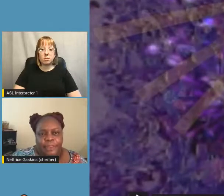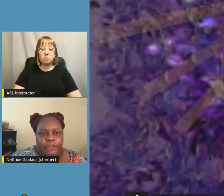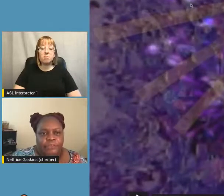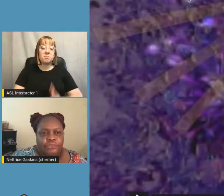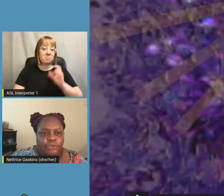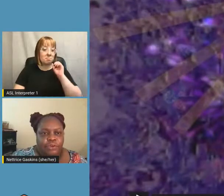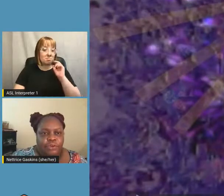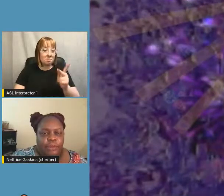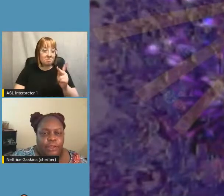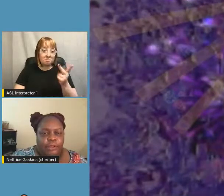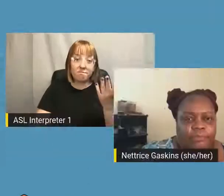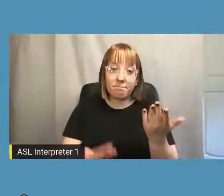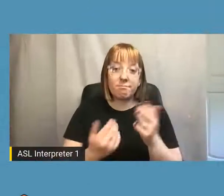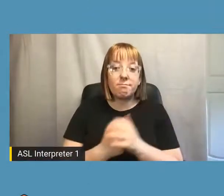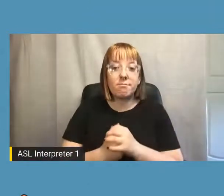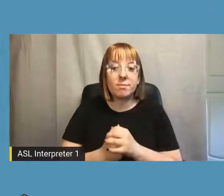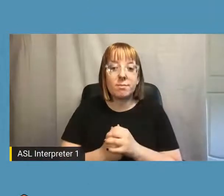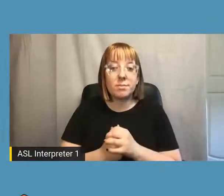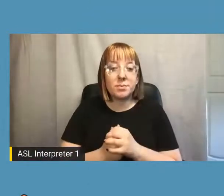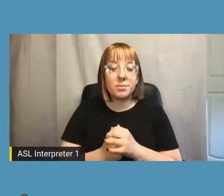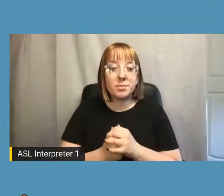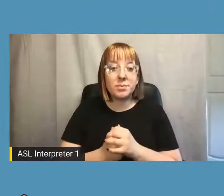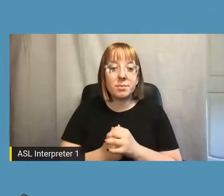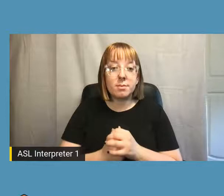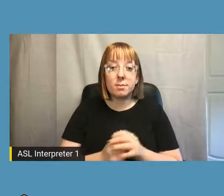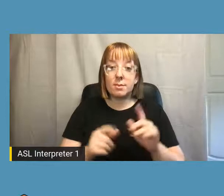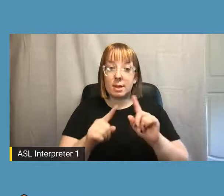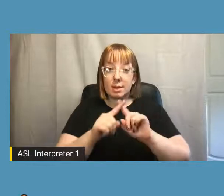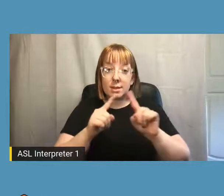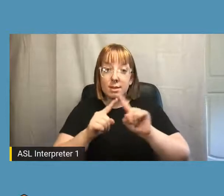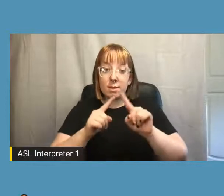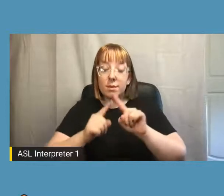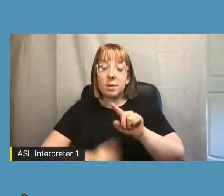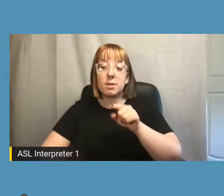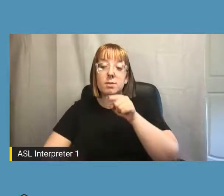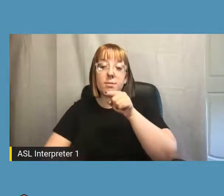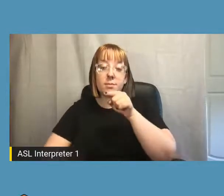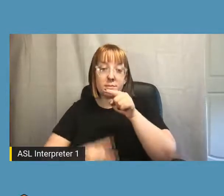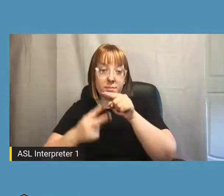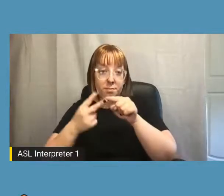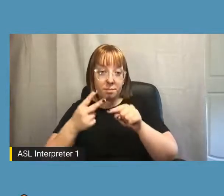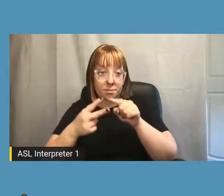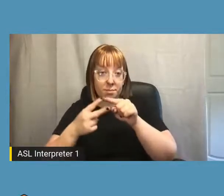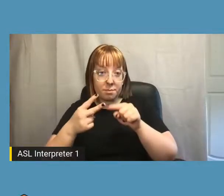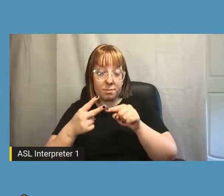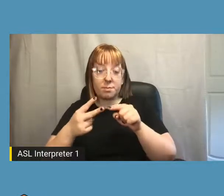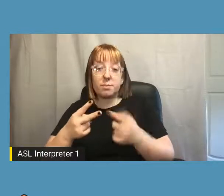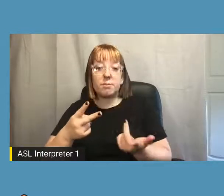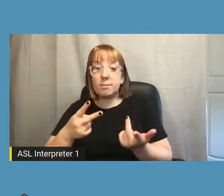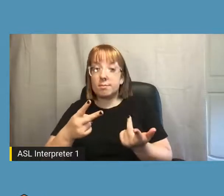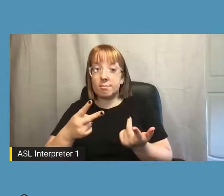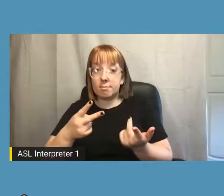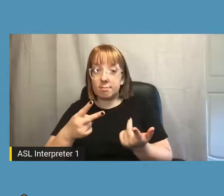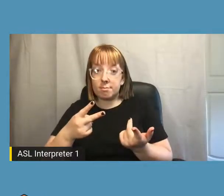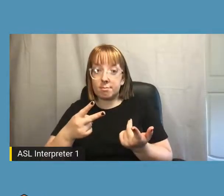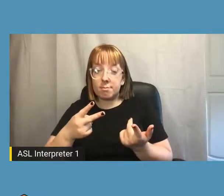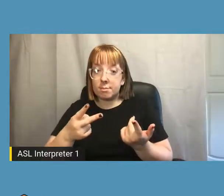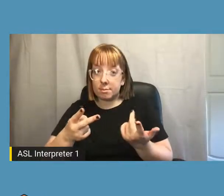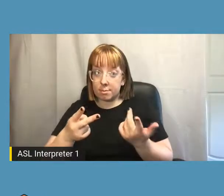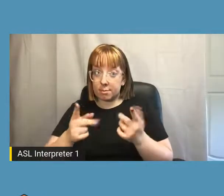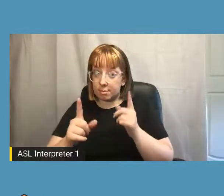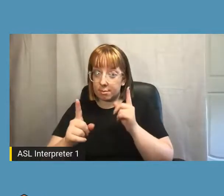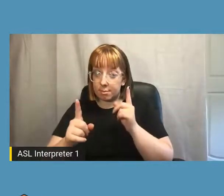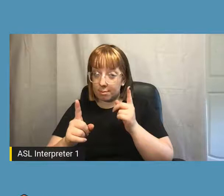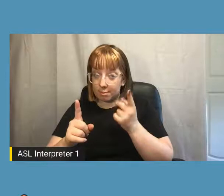Okay, so the differences between these two things is really